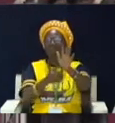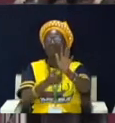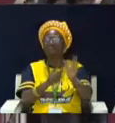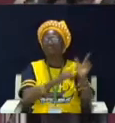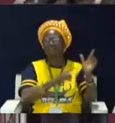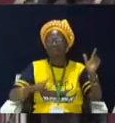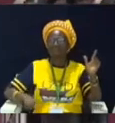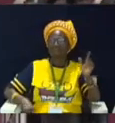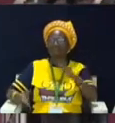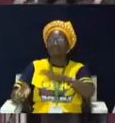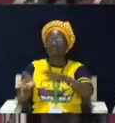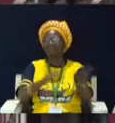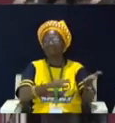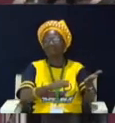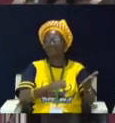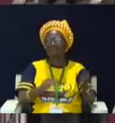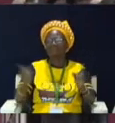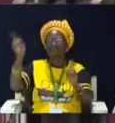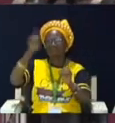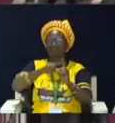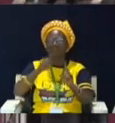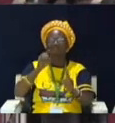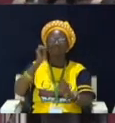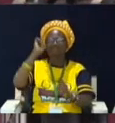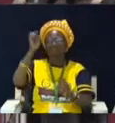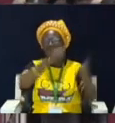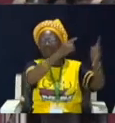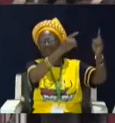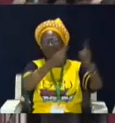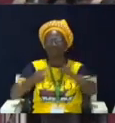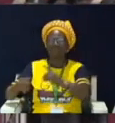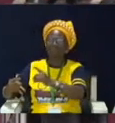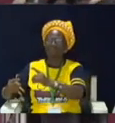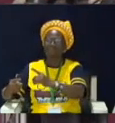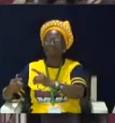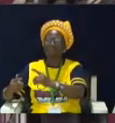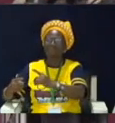Lord's death till he come."